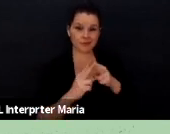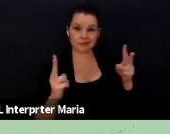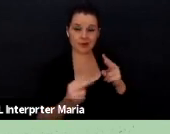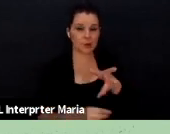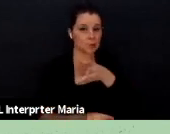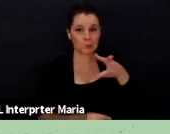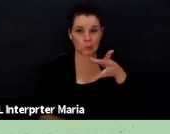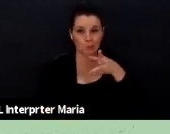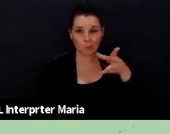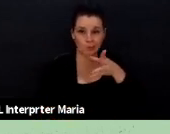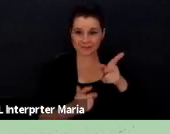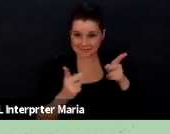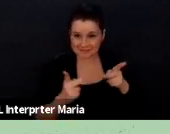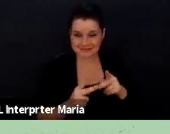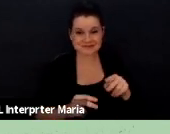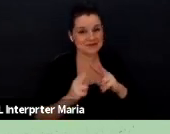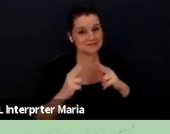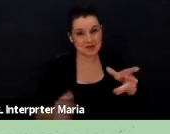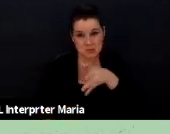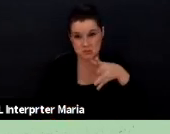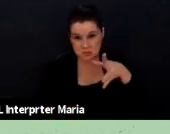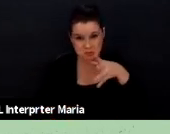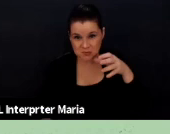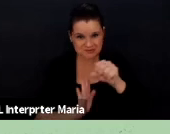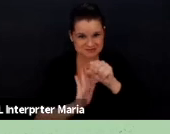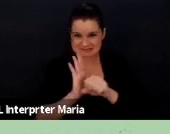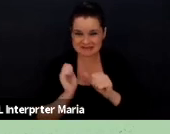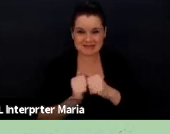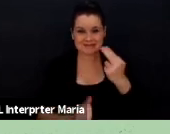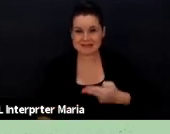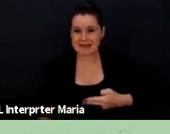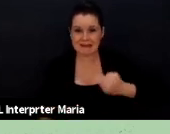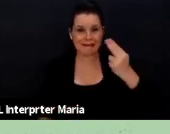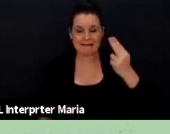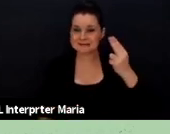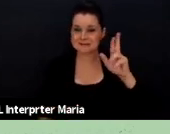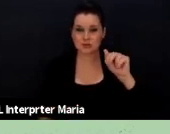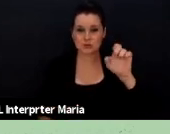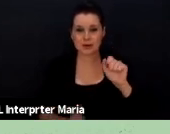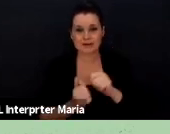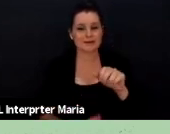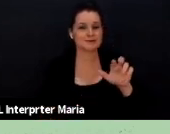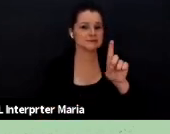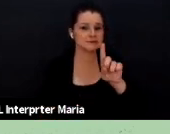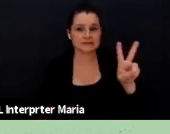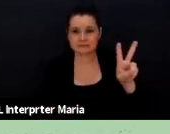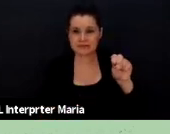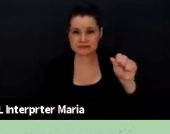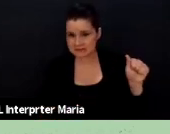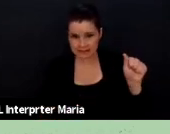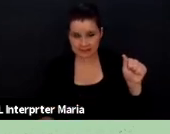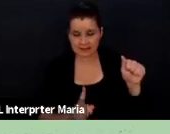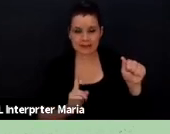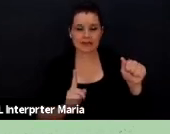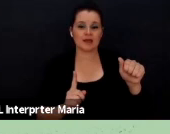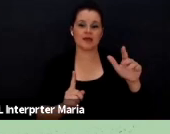town in a very rural state that has the highest rates of domestic and sexual violence. So my